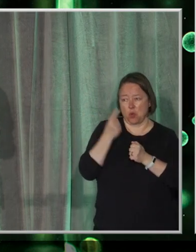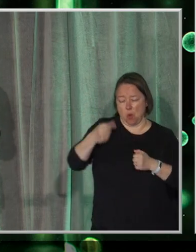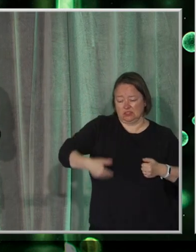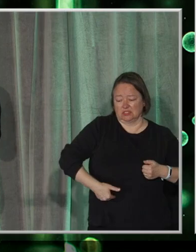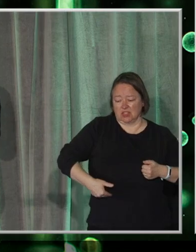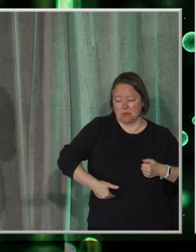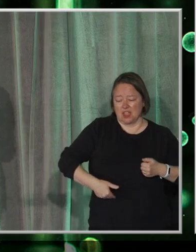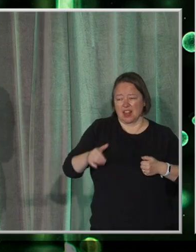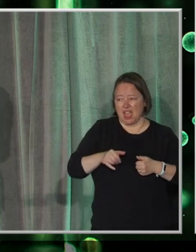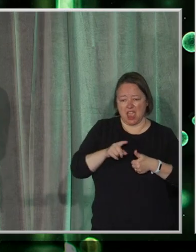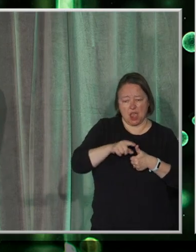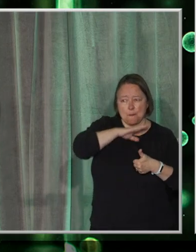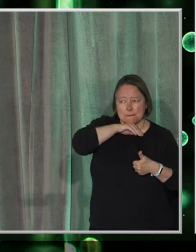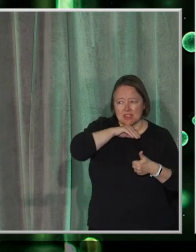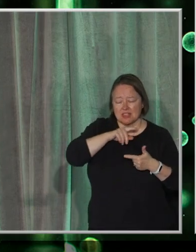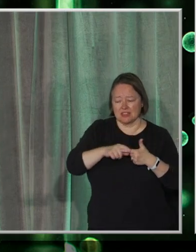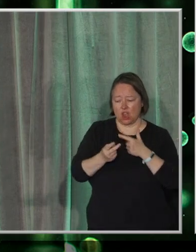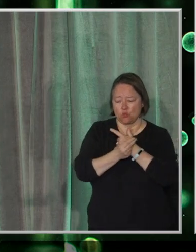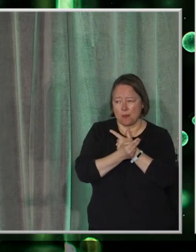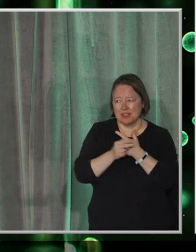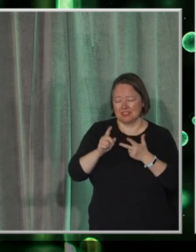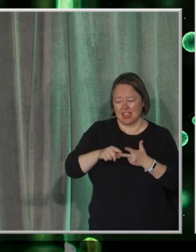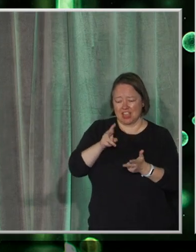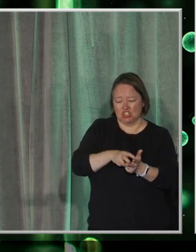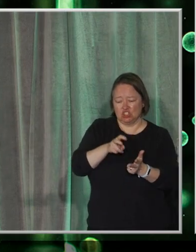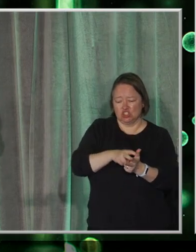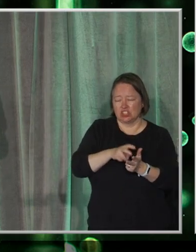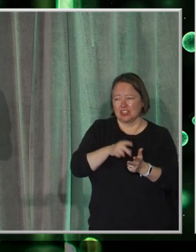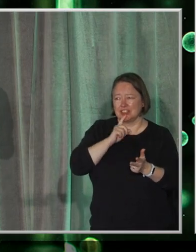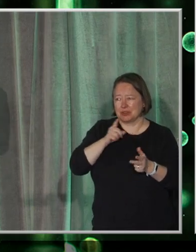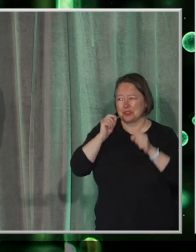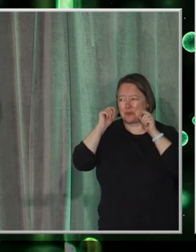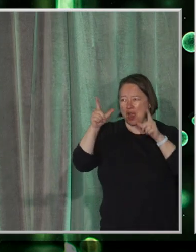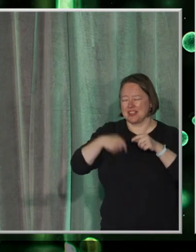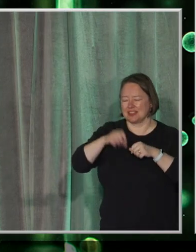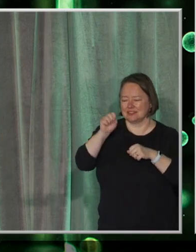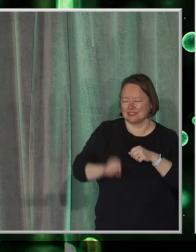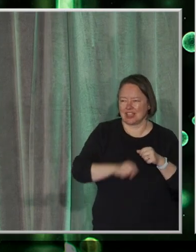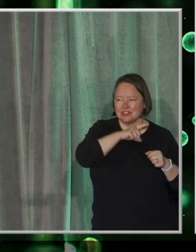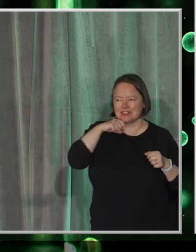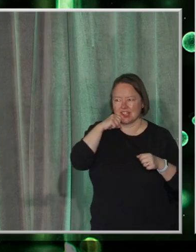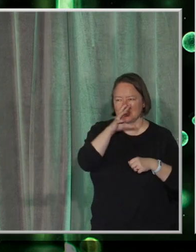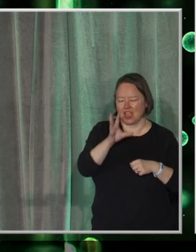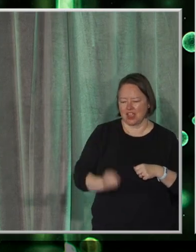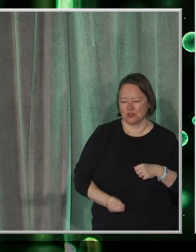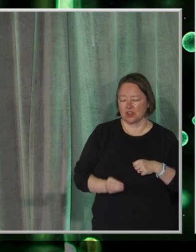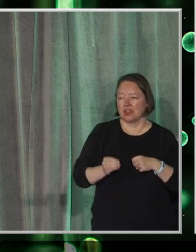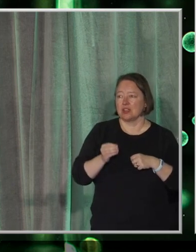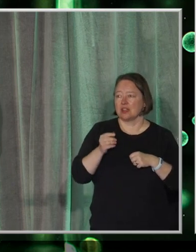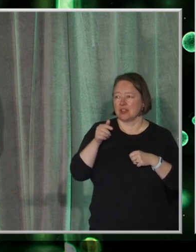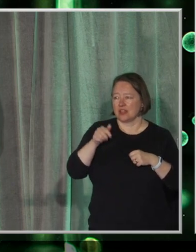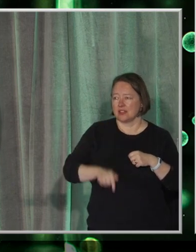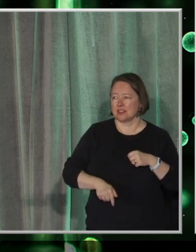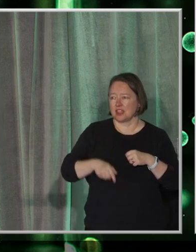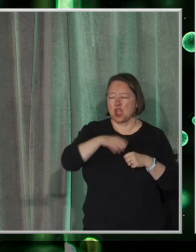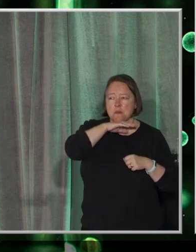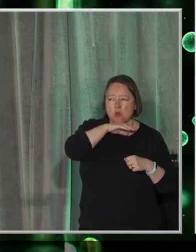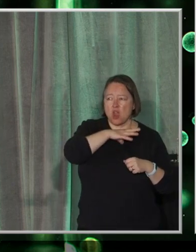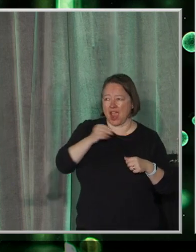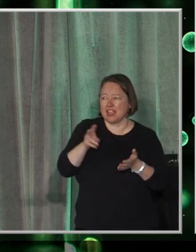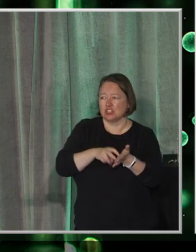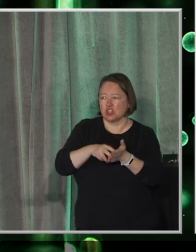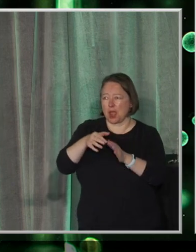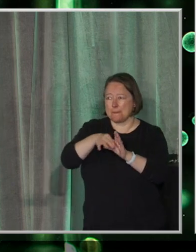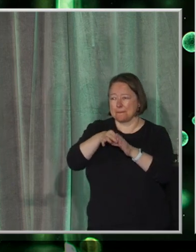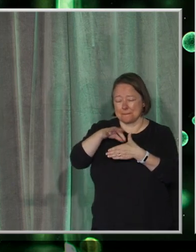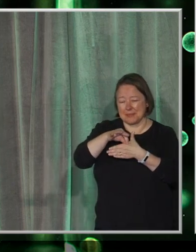production, like pigs, rabbits, and chicken. So it is really surprising in the sub-Saharan Africa, and specifically in Rwanda, the pork and even the chicken meat